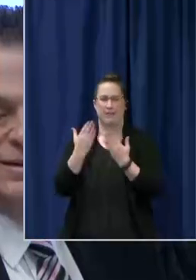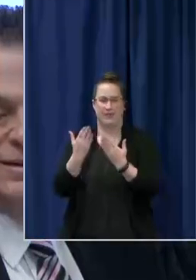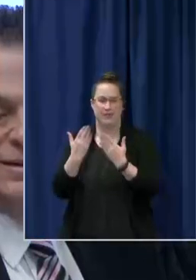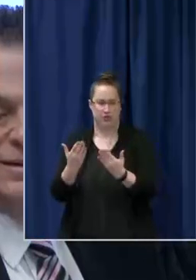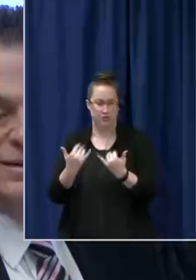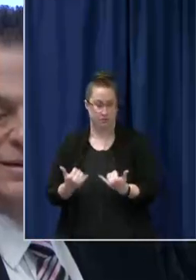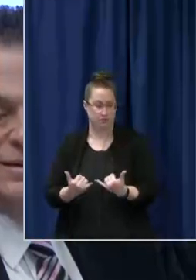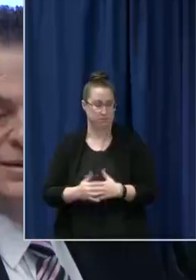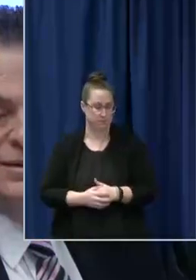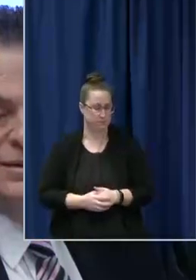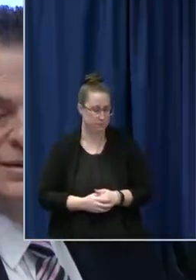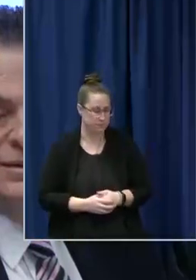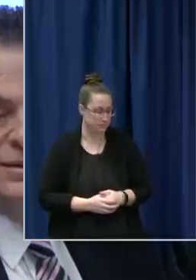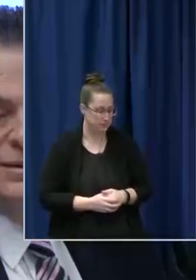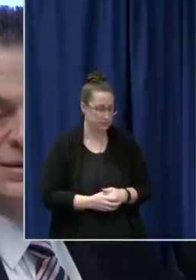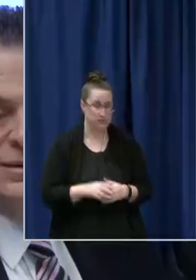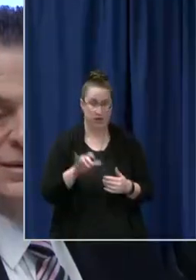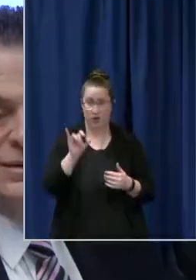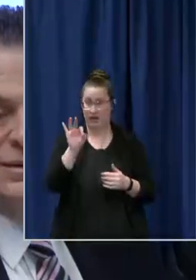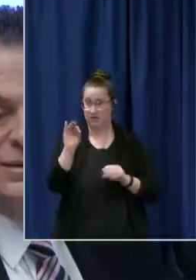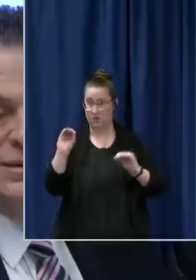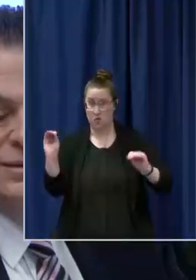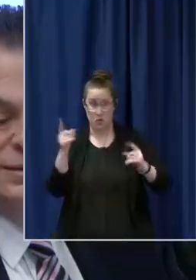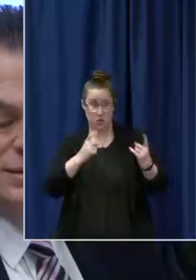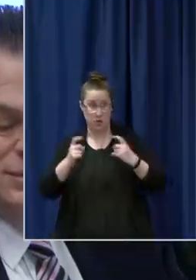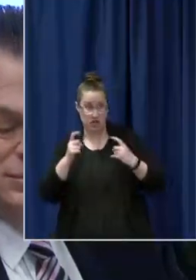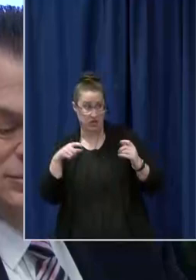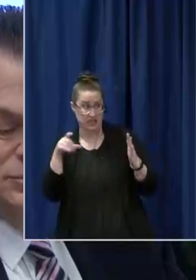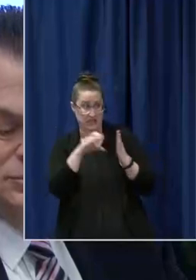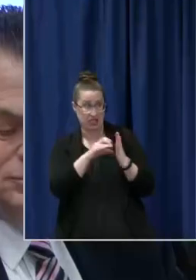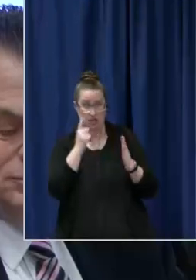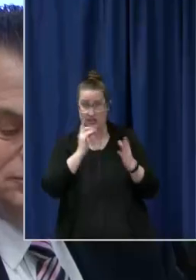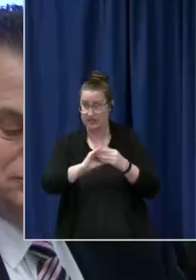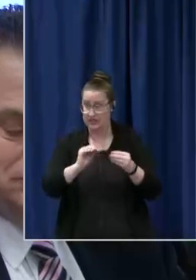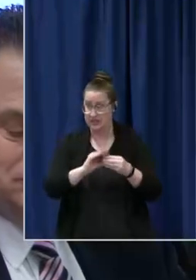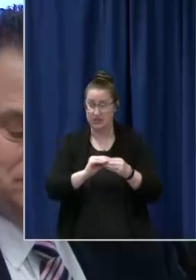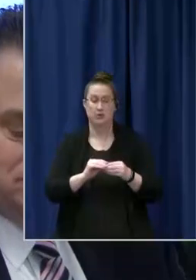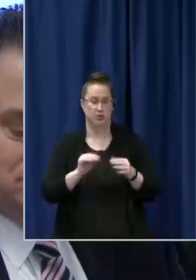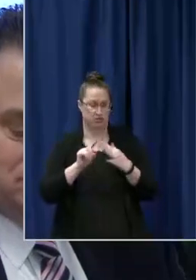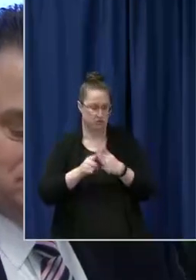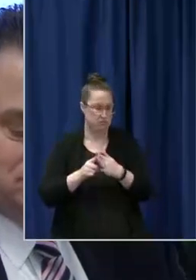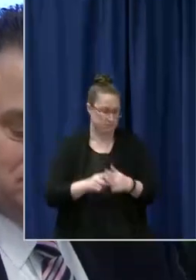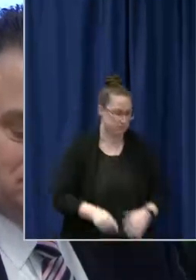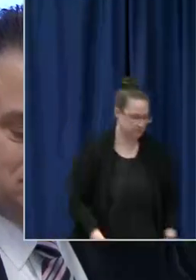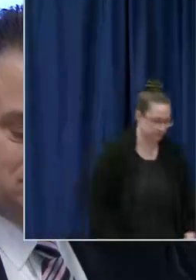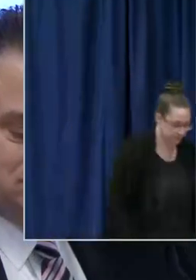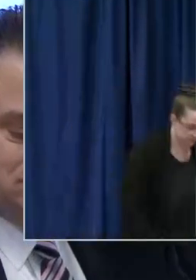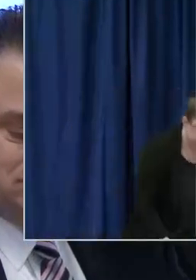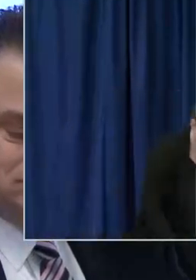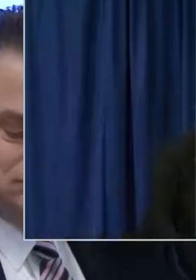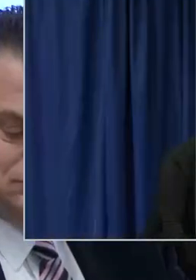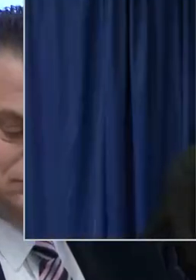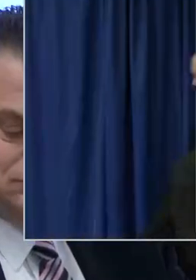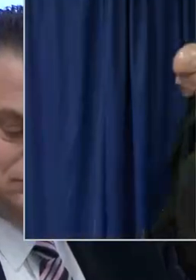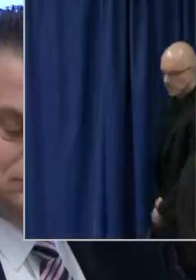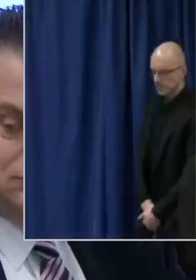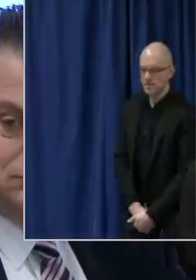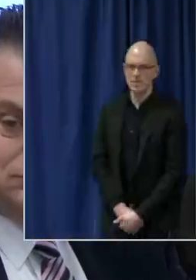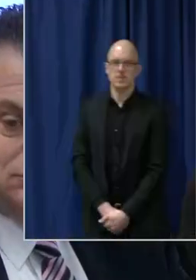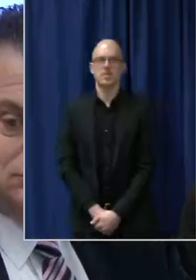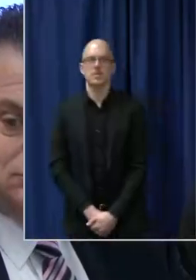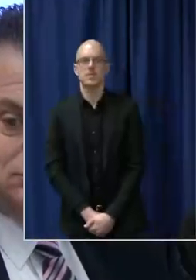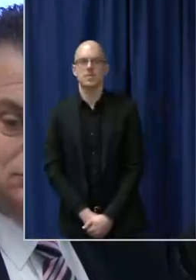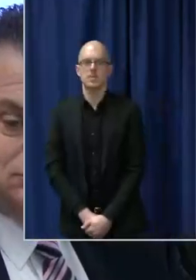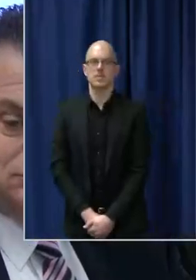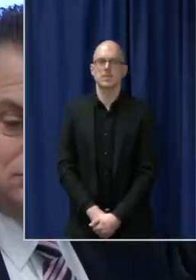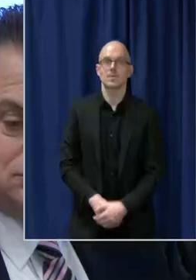point, unless somebody has any questions about the sections of the report. So as I said, this is section